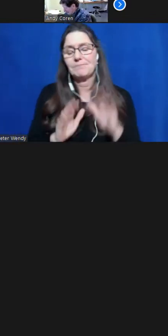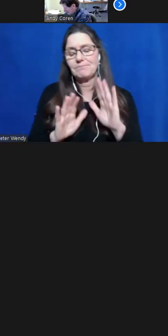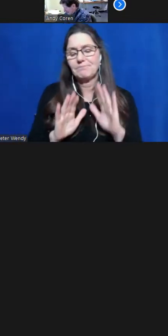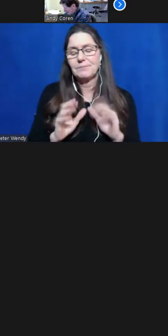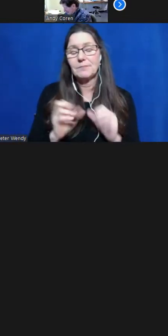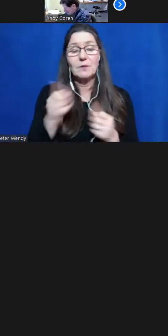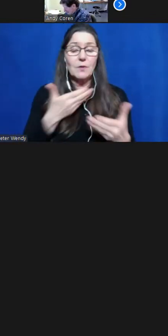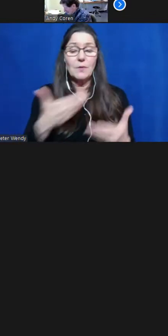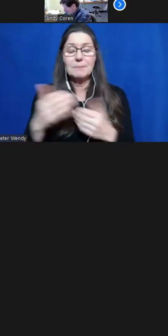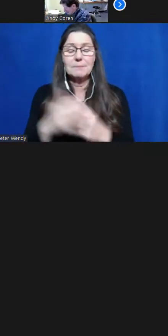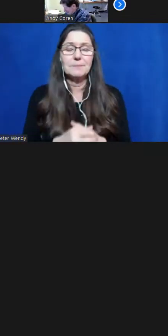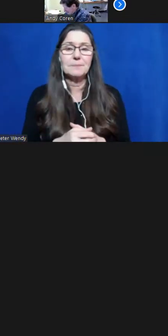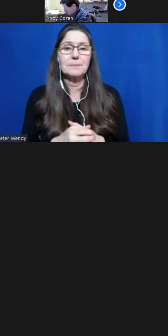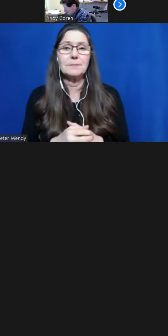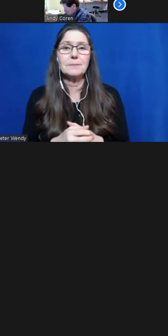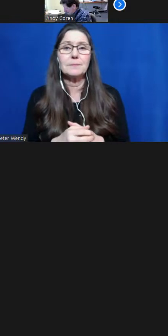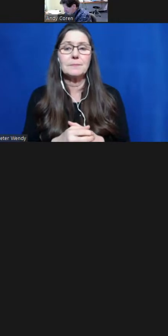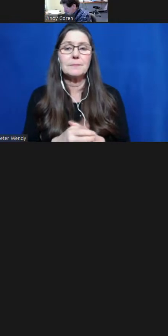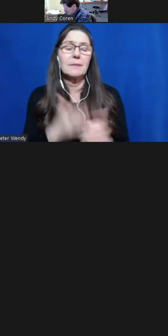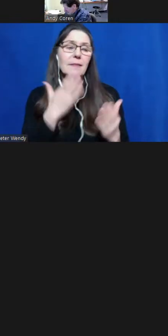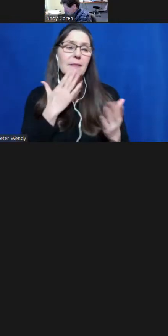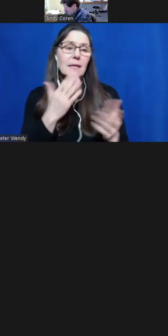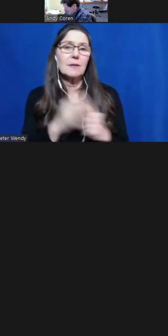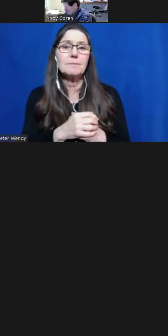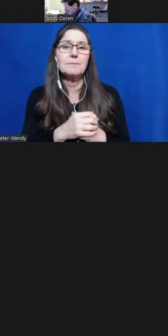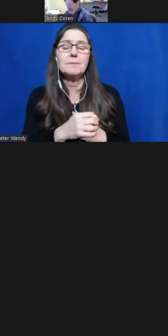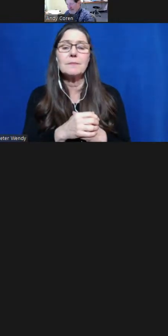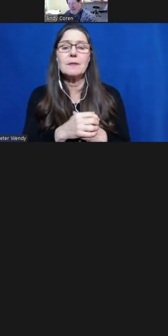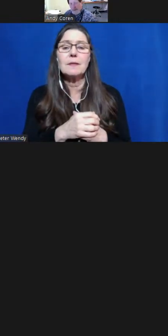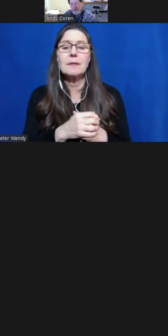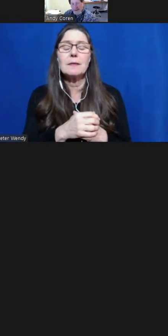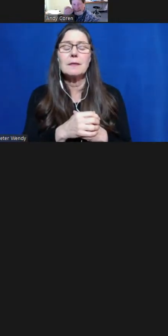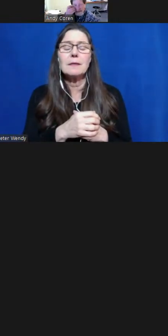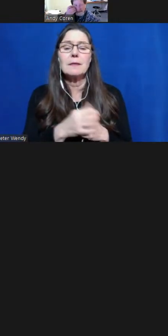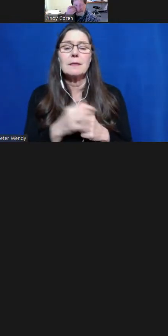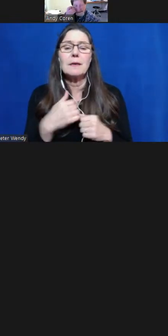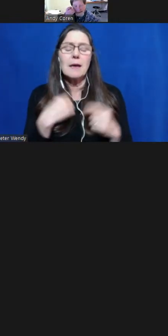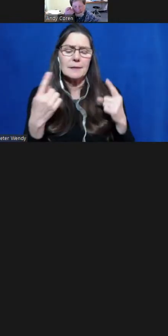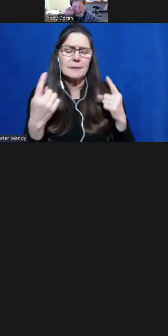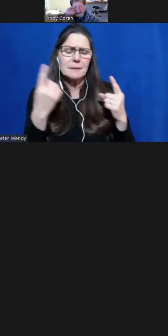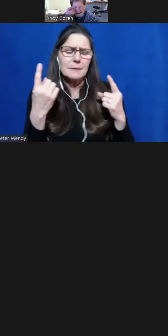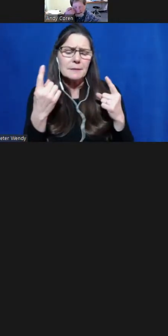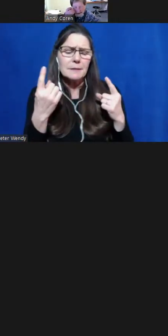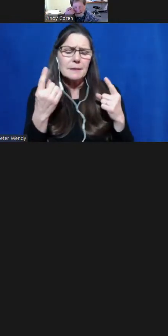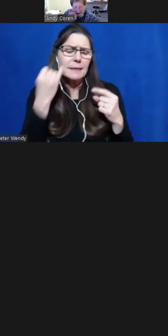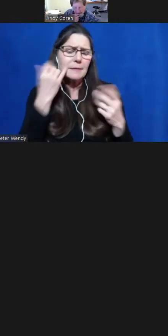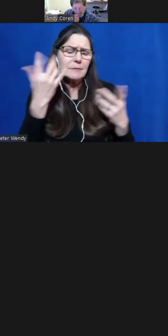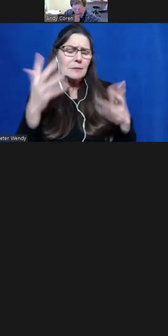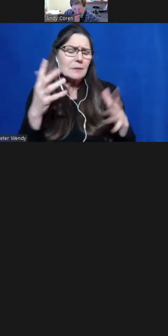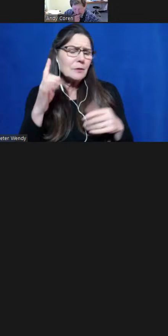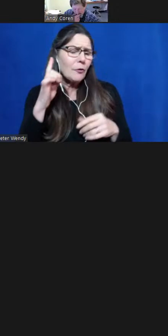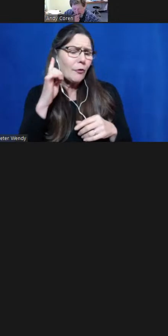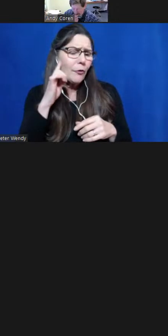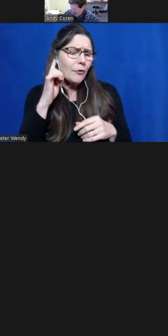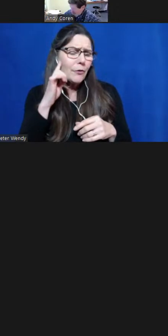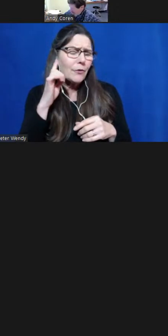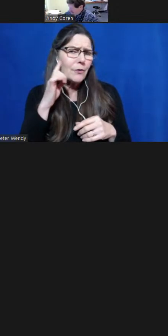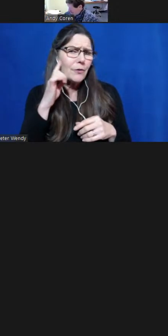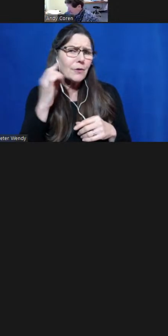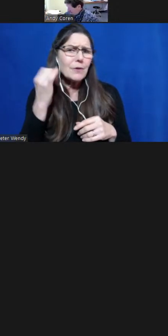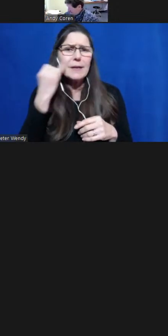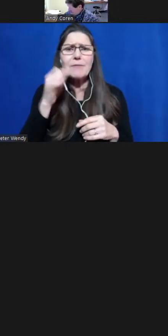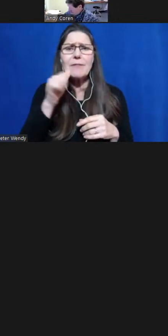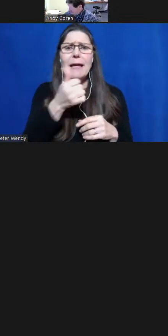ahead. Thank you. I was wondering if you have heard if anyone